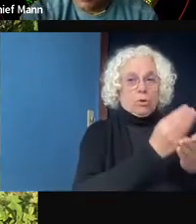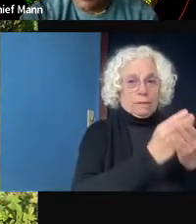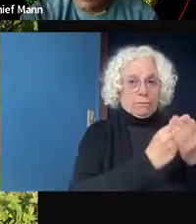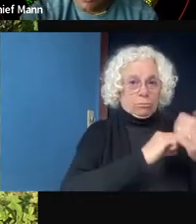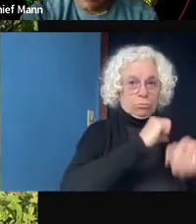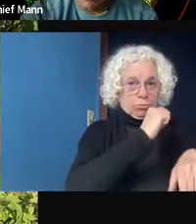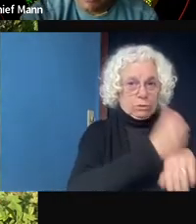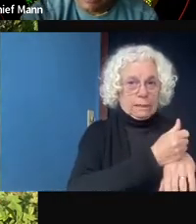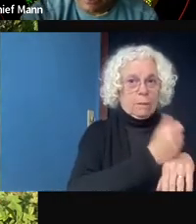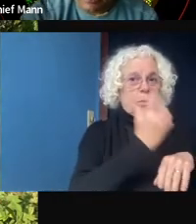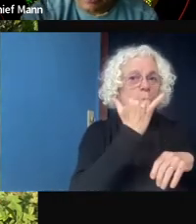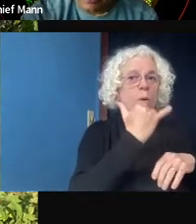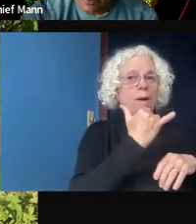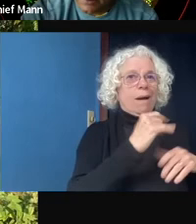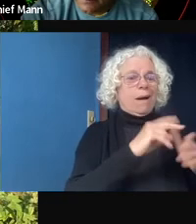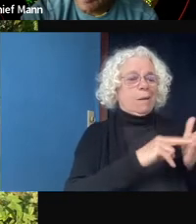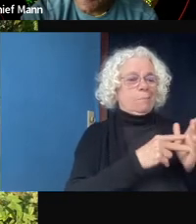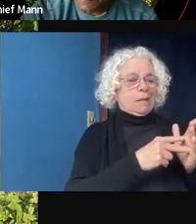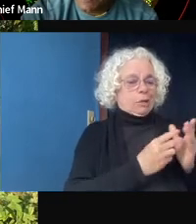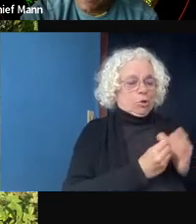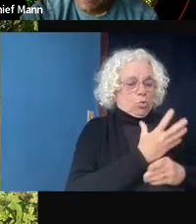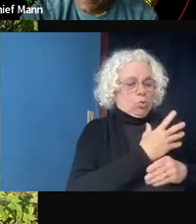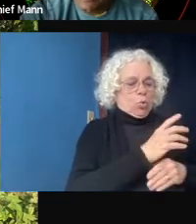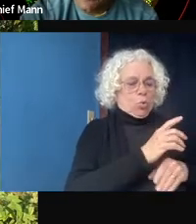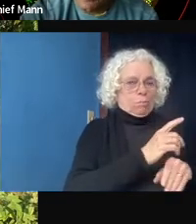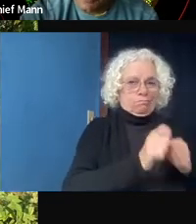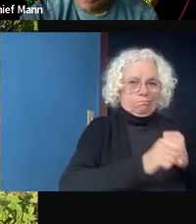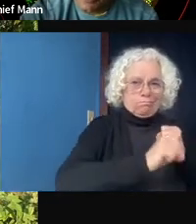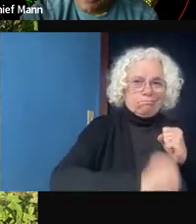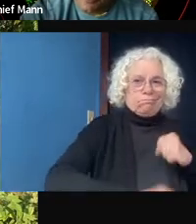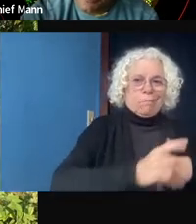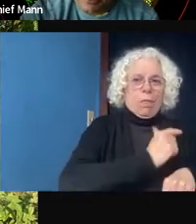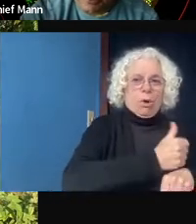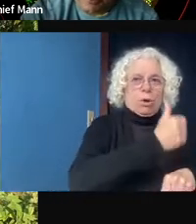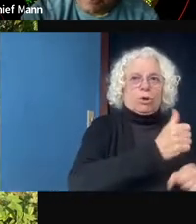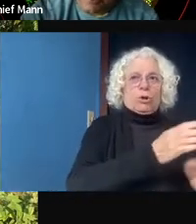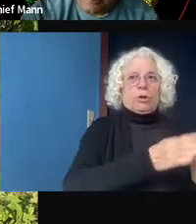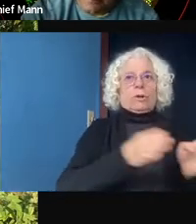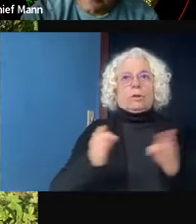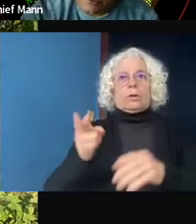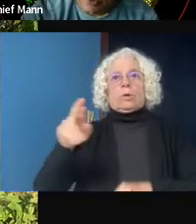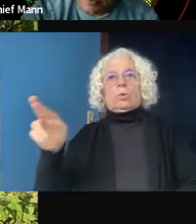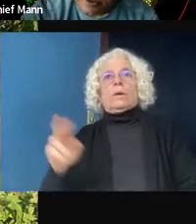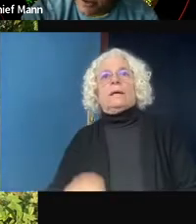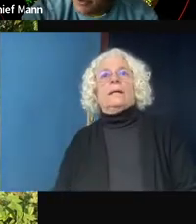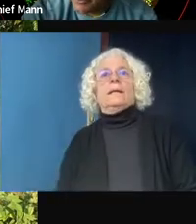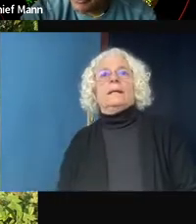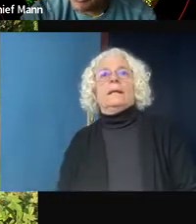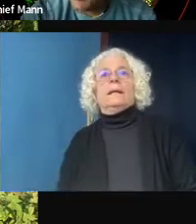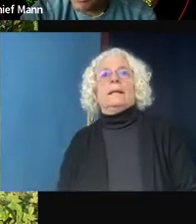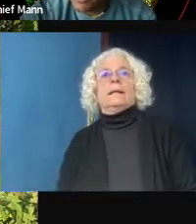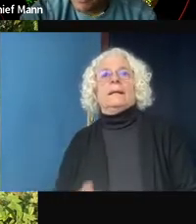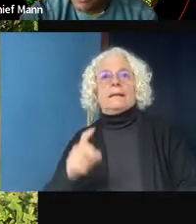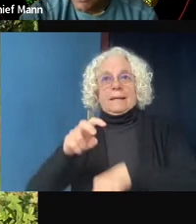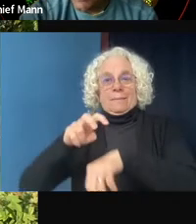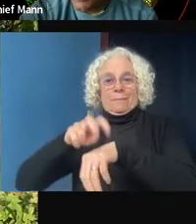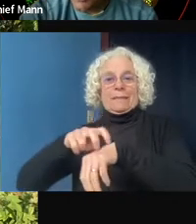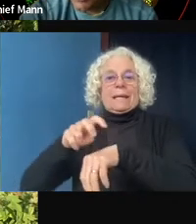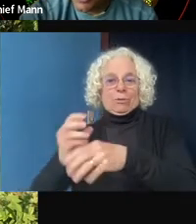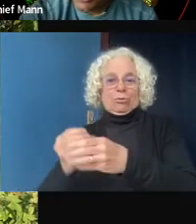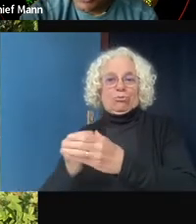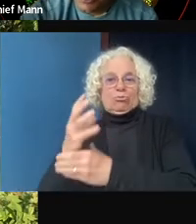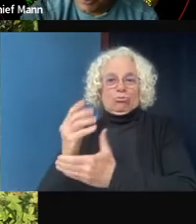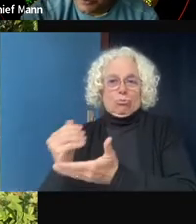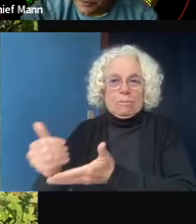extend our growing time. And on the right, we are harvesting our first potatoes, and